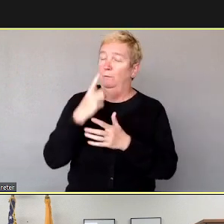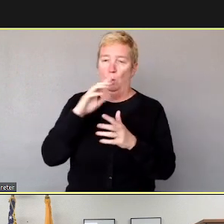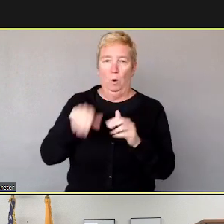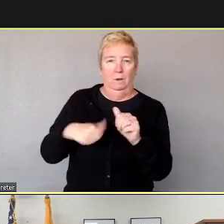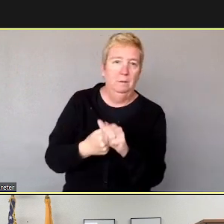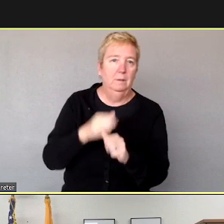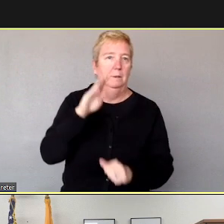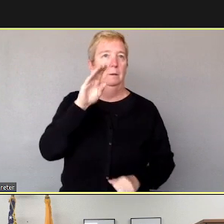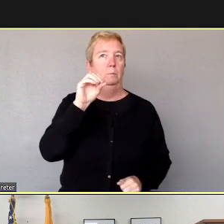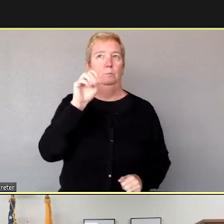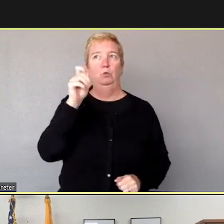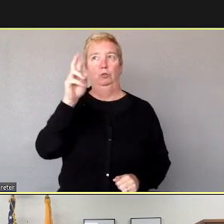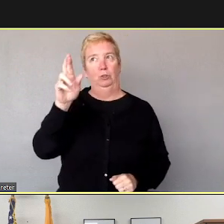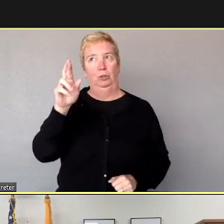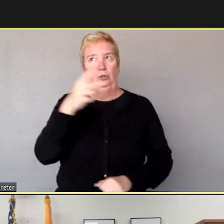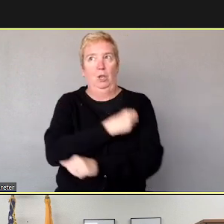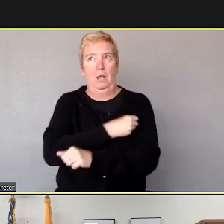so